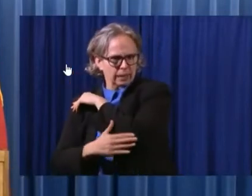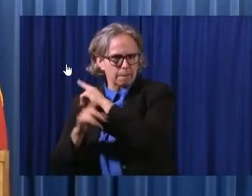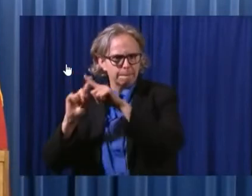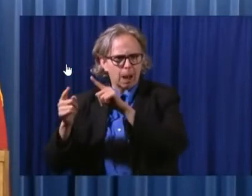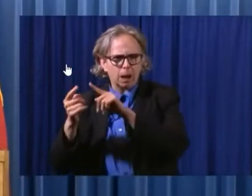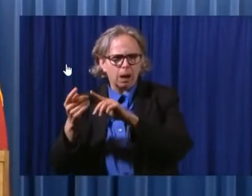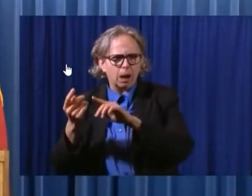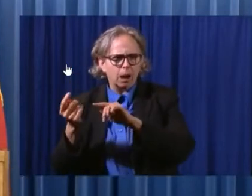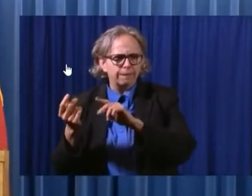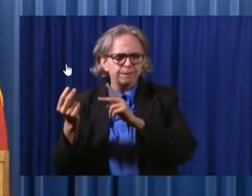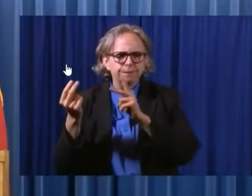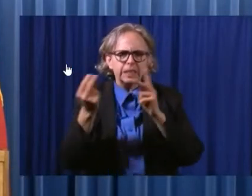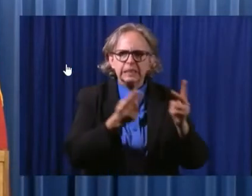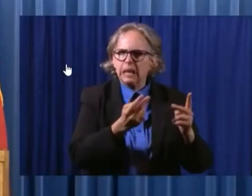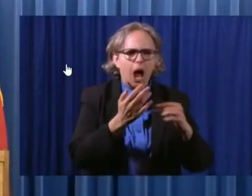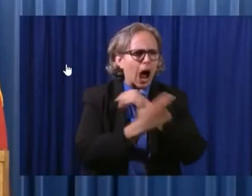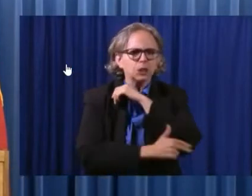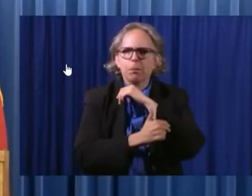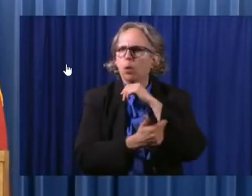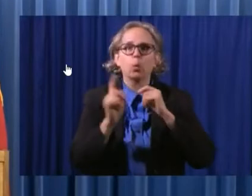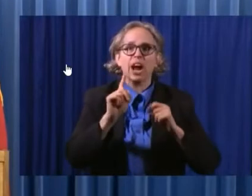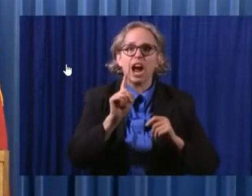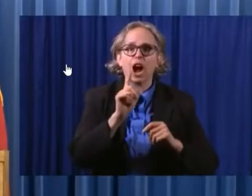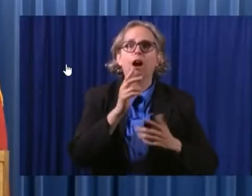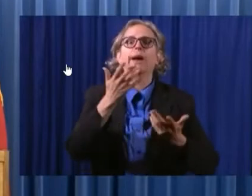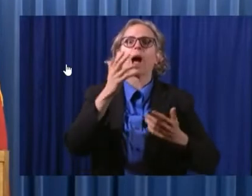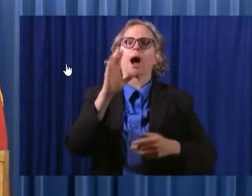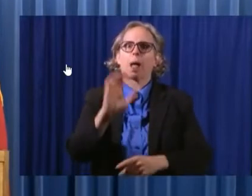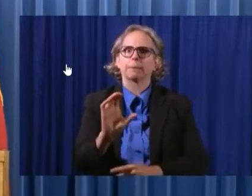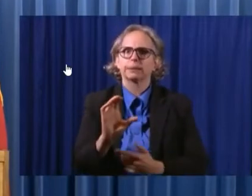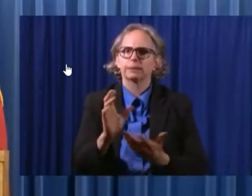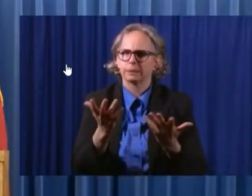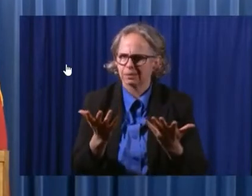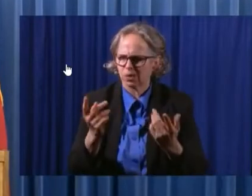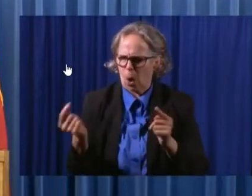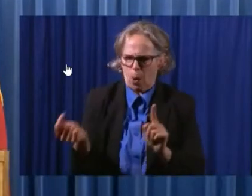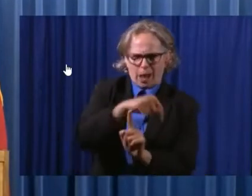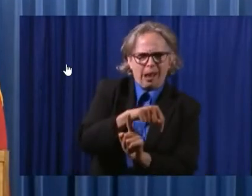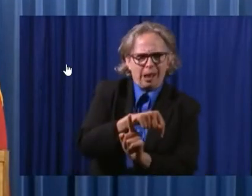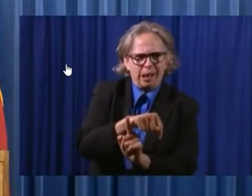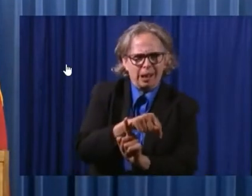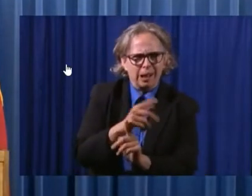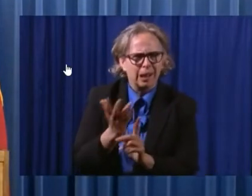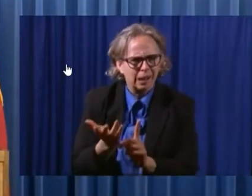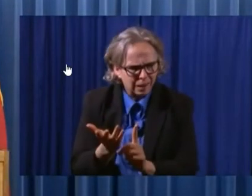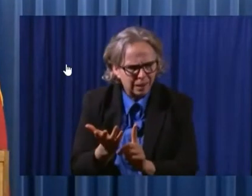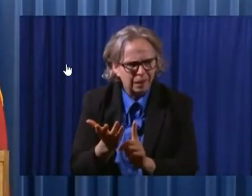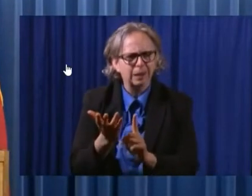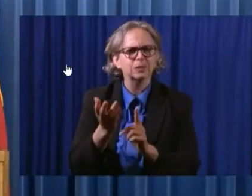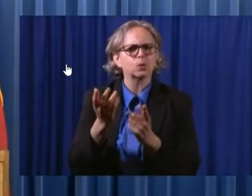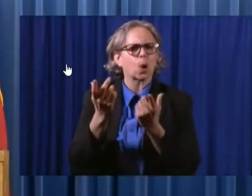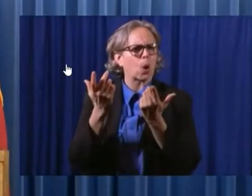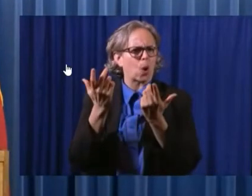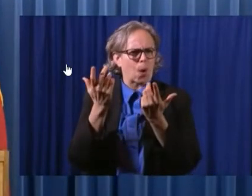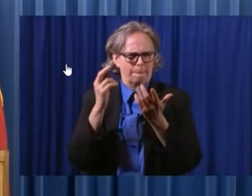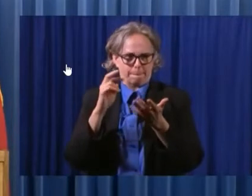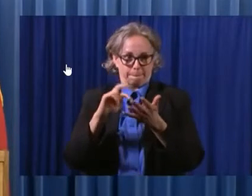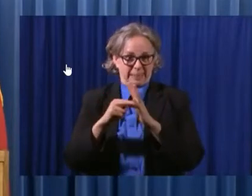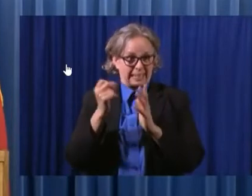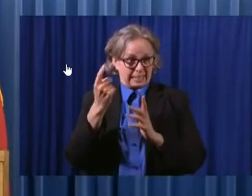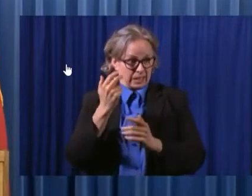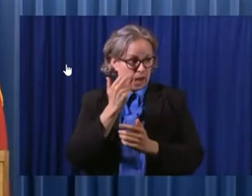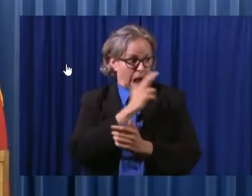when you're looking at hospital capacity, they look at it by the county where the hospital is. But if you're looking at it by any other